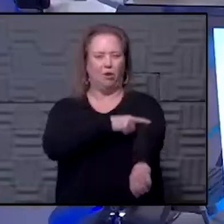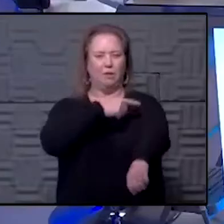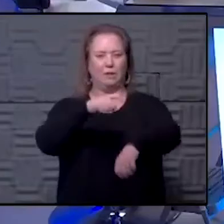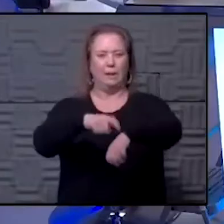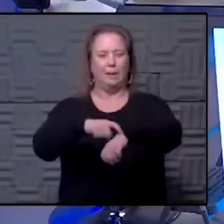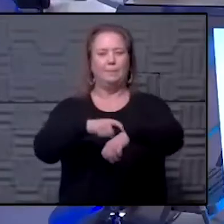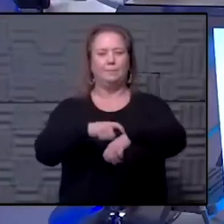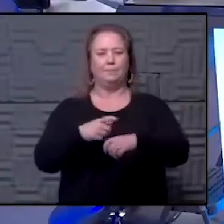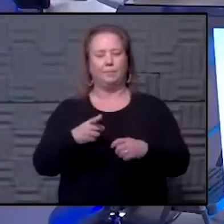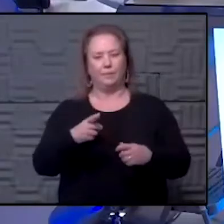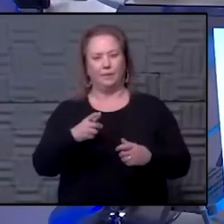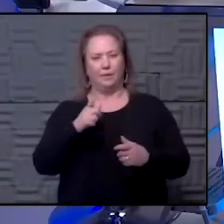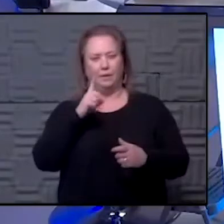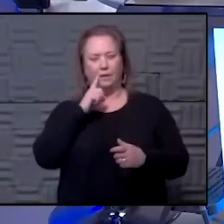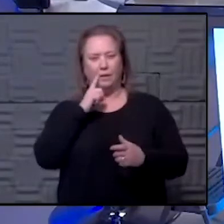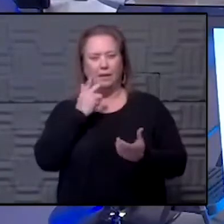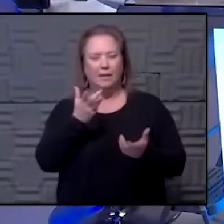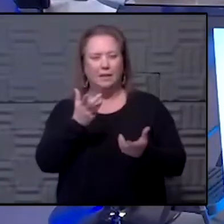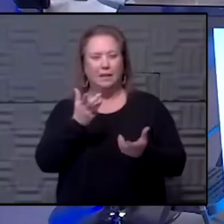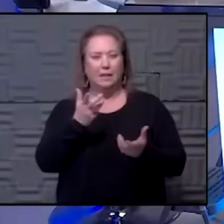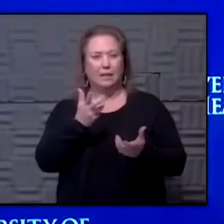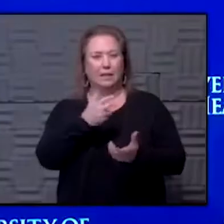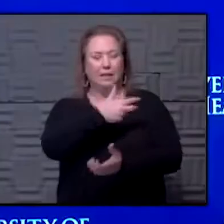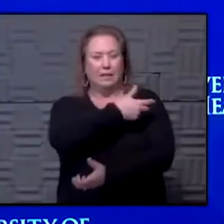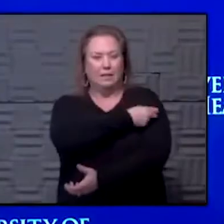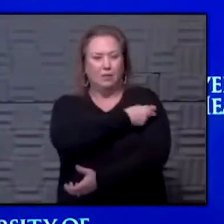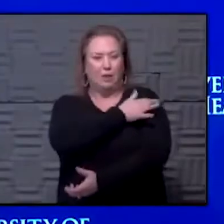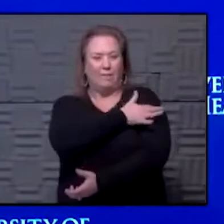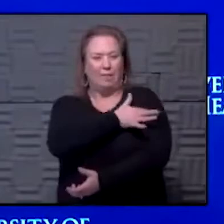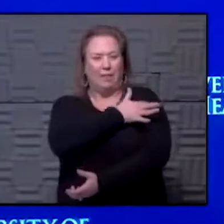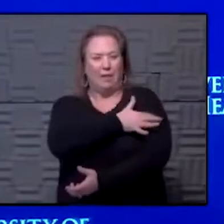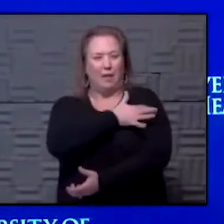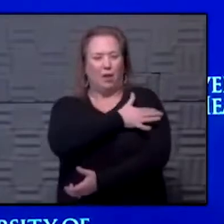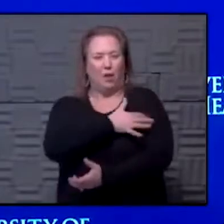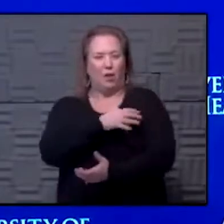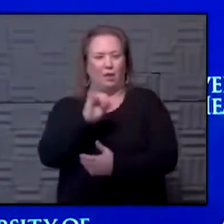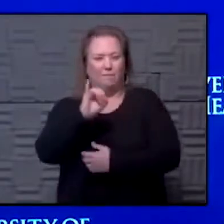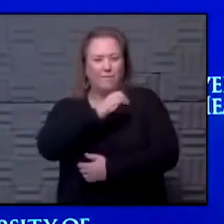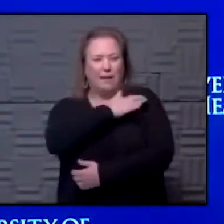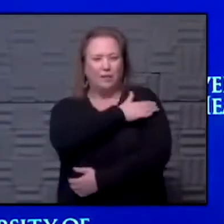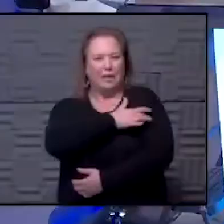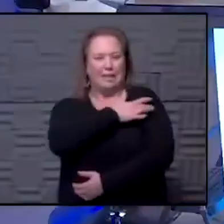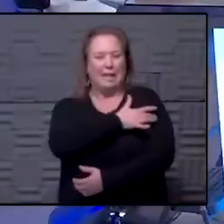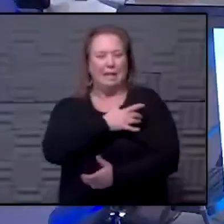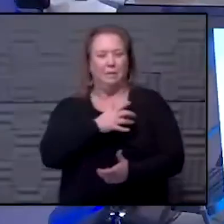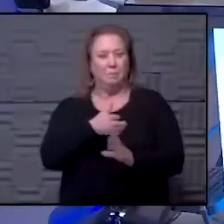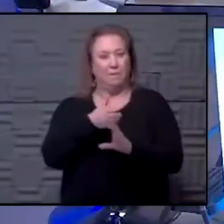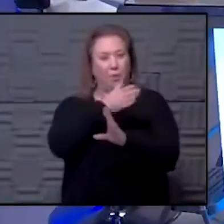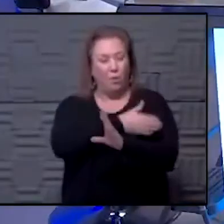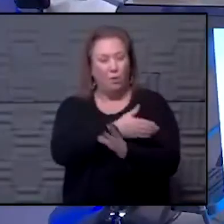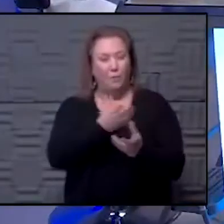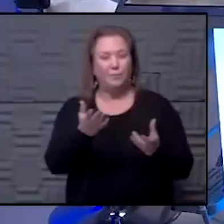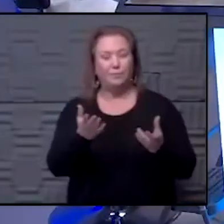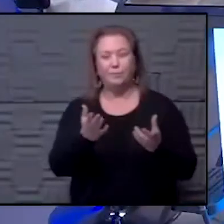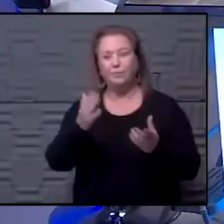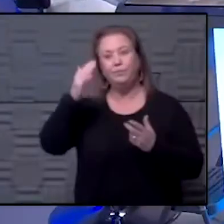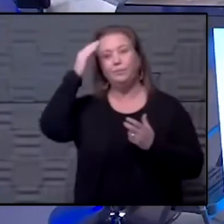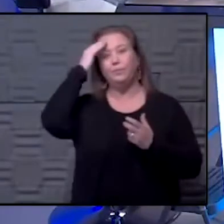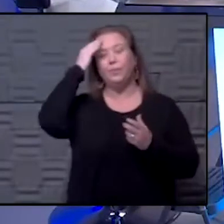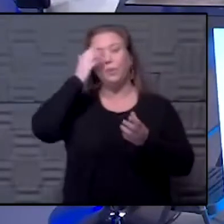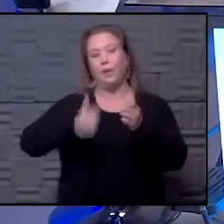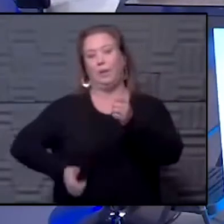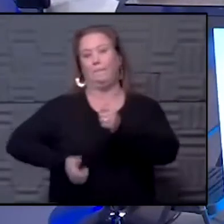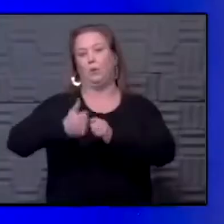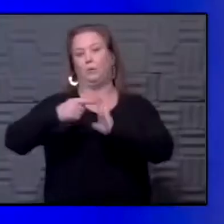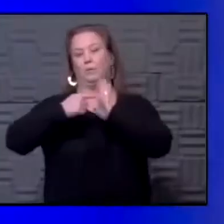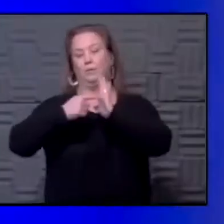begin to worry that, gosh, did you even have a little cellulitis? What's going on around that side? Yeah, we know that most of the